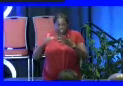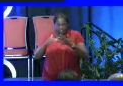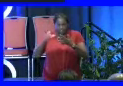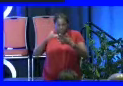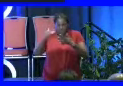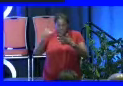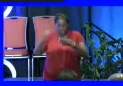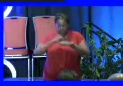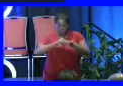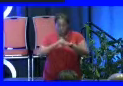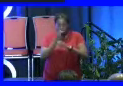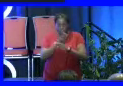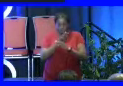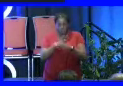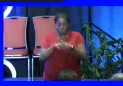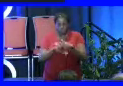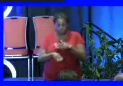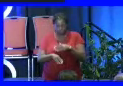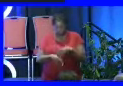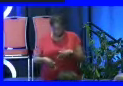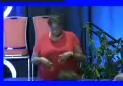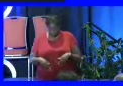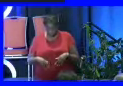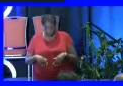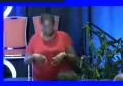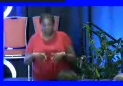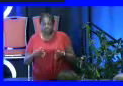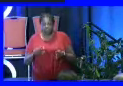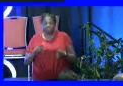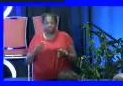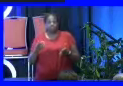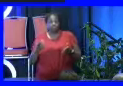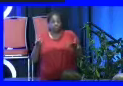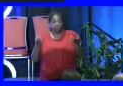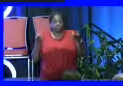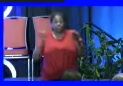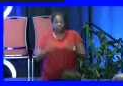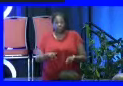and user access. Just